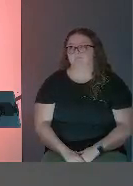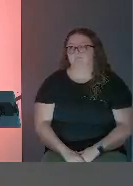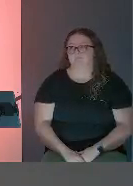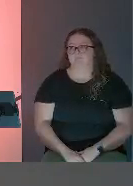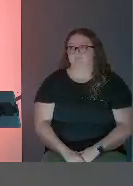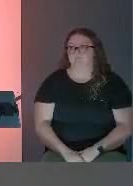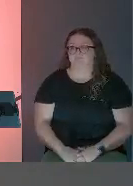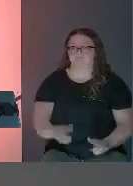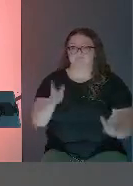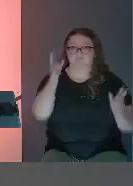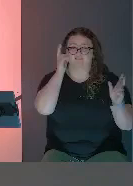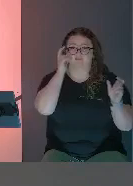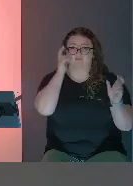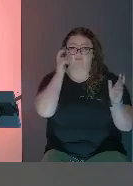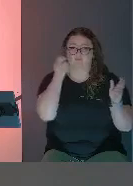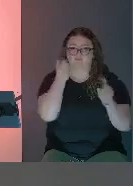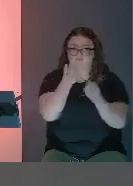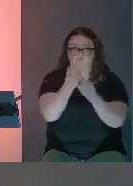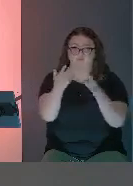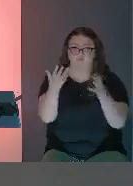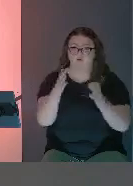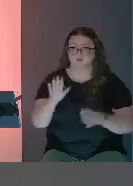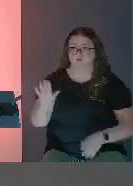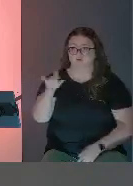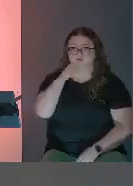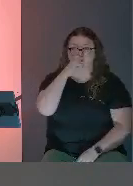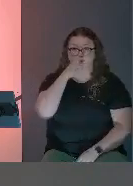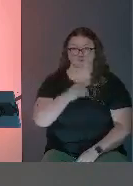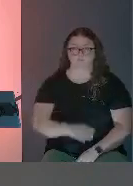The devil wants your kids.